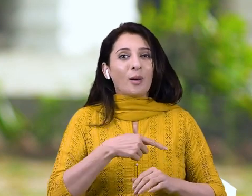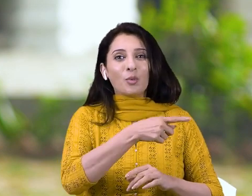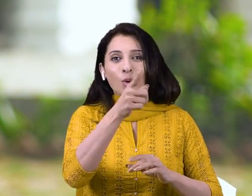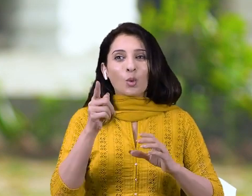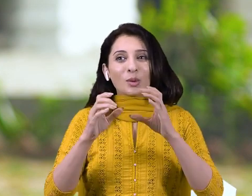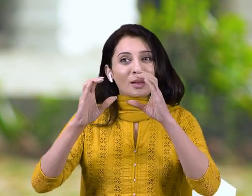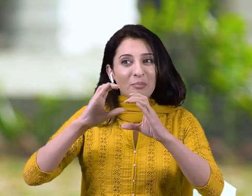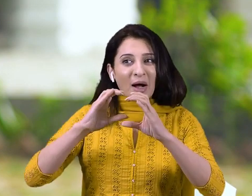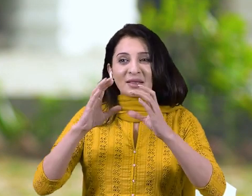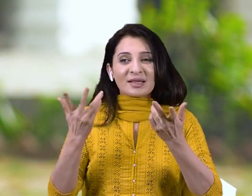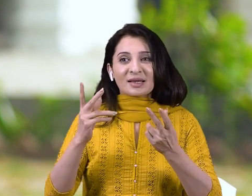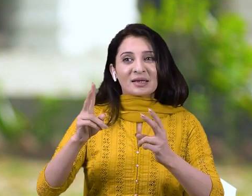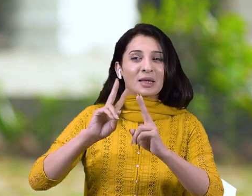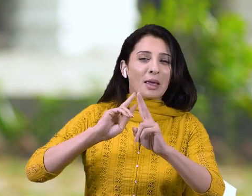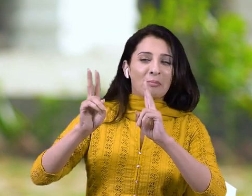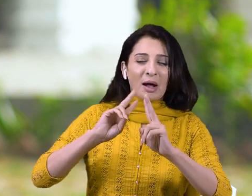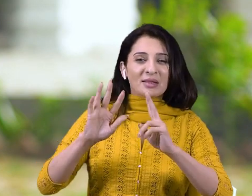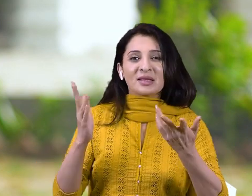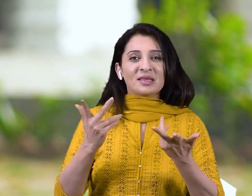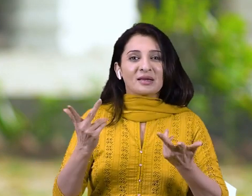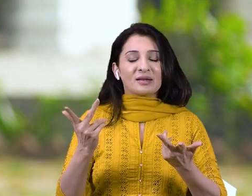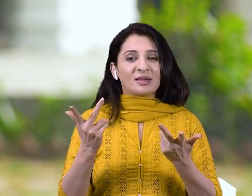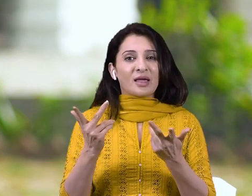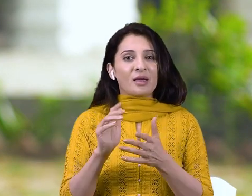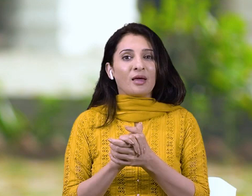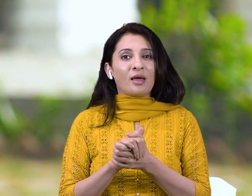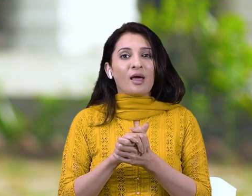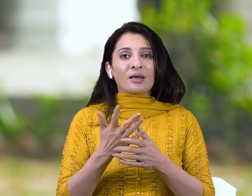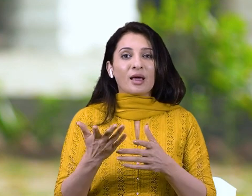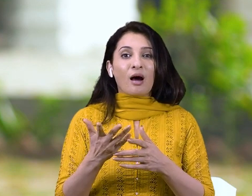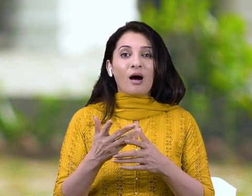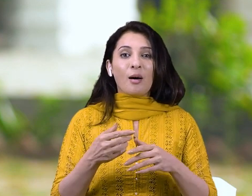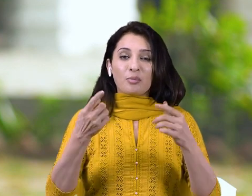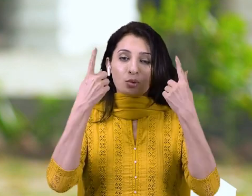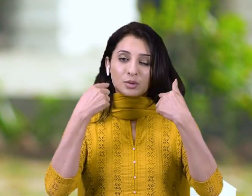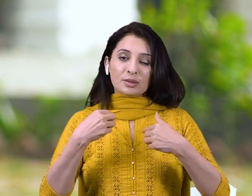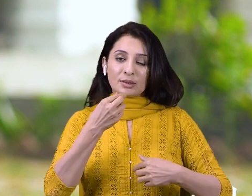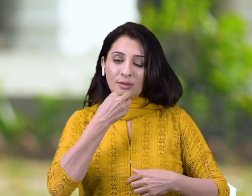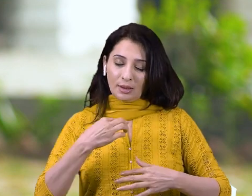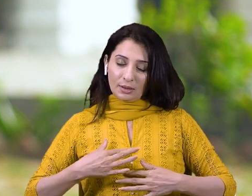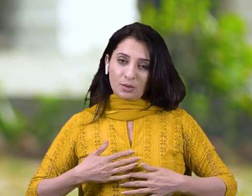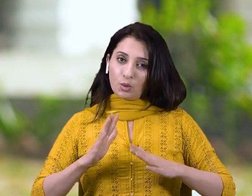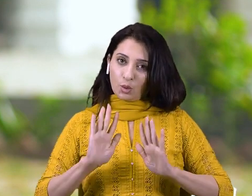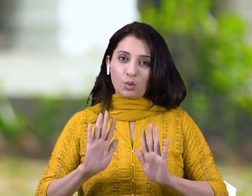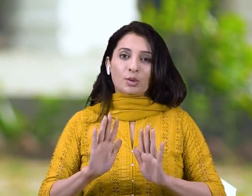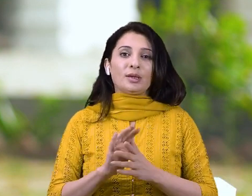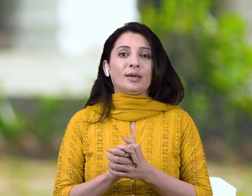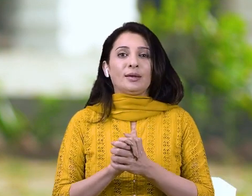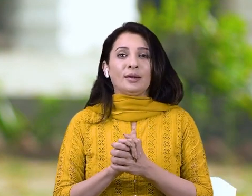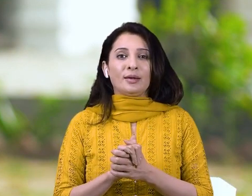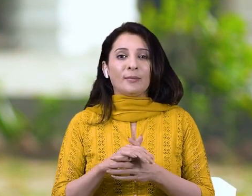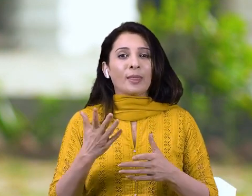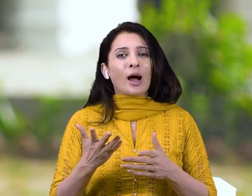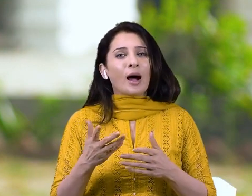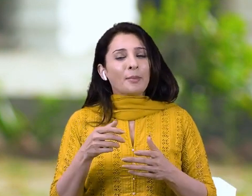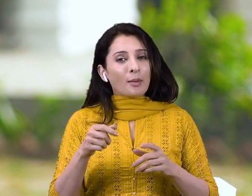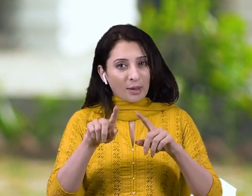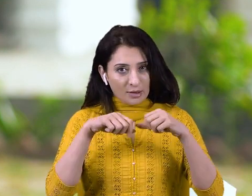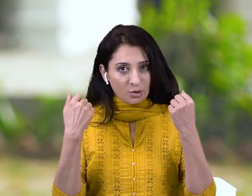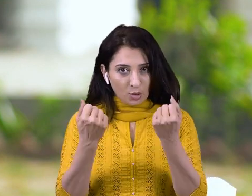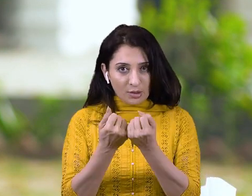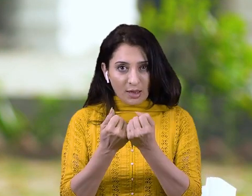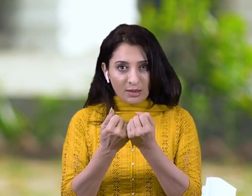is how you interact with them and how you talk to them. What matter is that you show basic human decency. Within the world of Model UN,